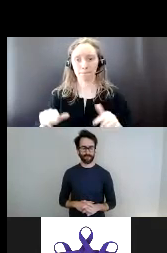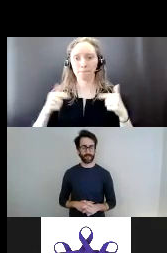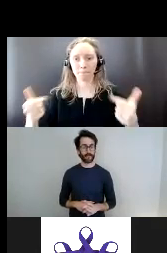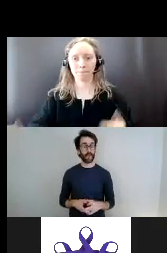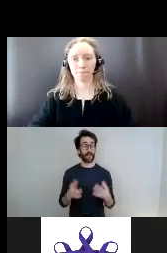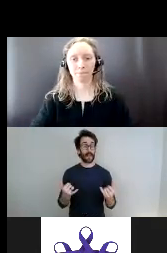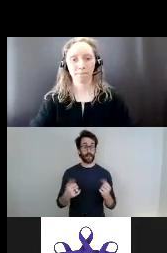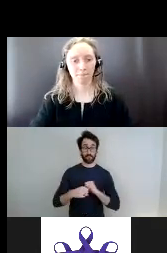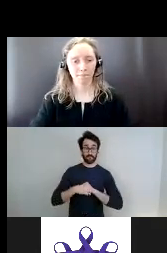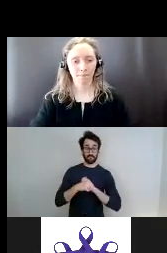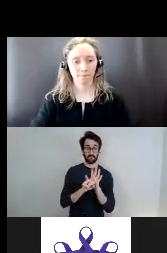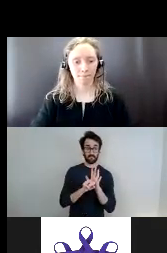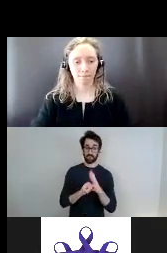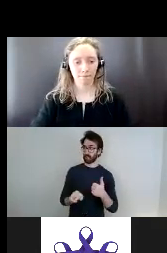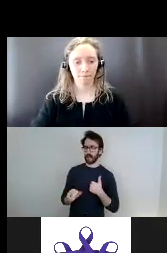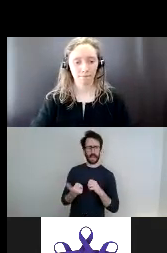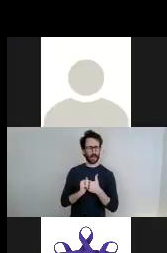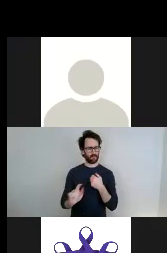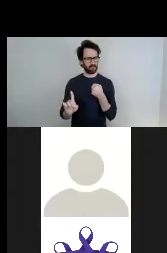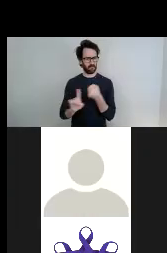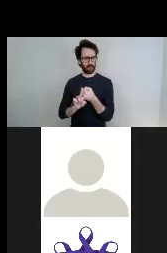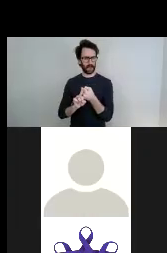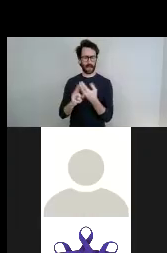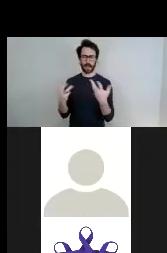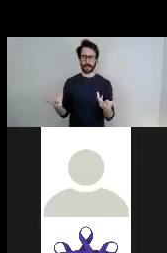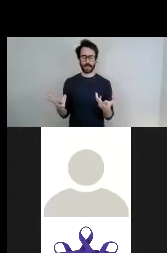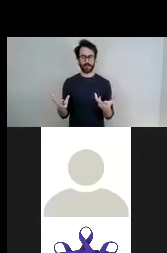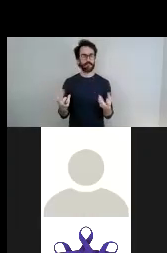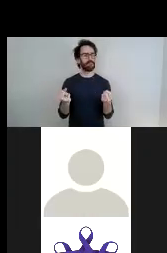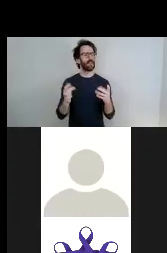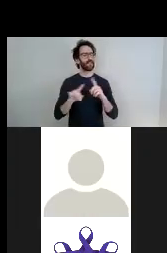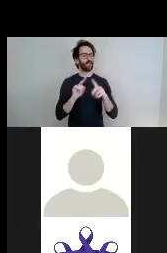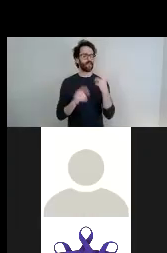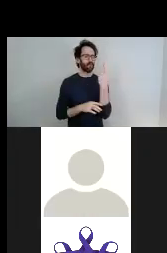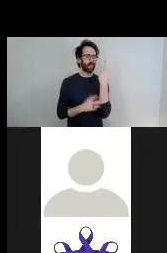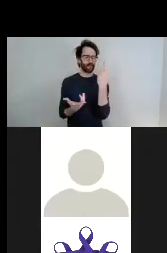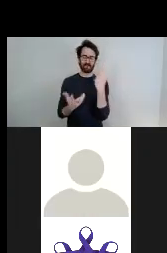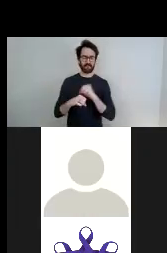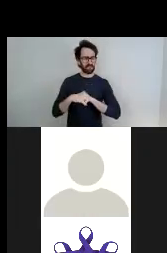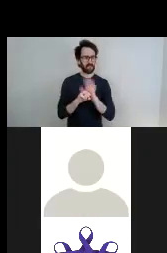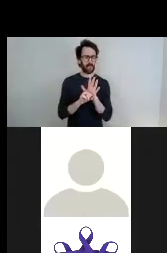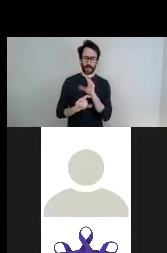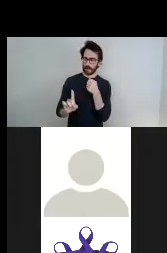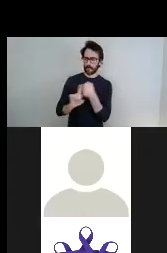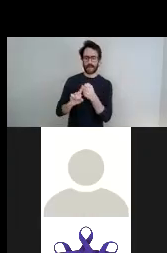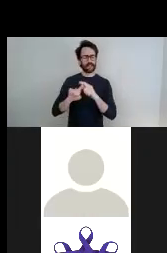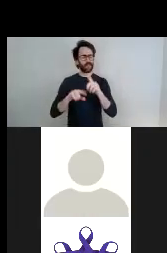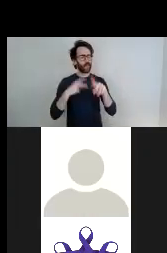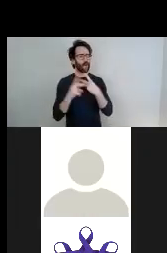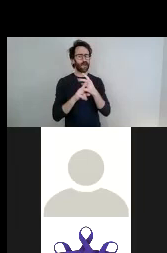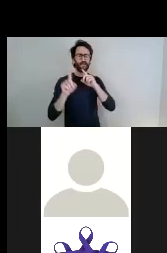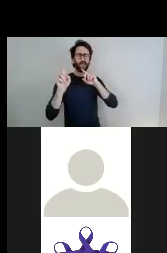So obviously for different reasons, COVID-19 has affected reports that we're getting with whether it